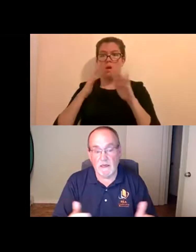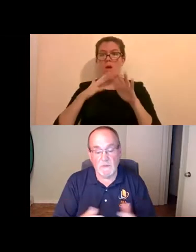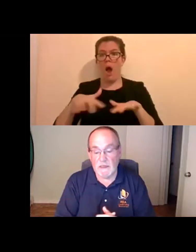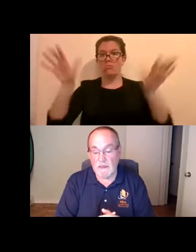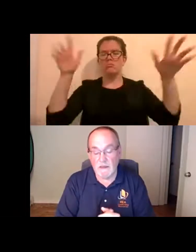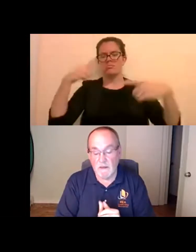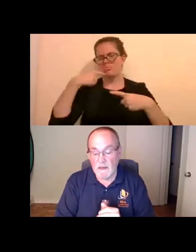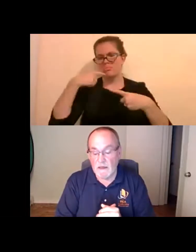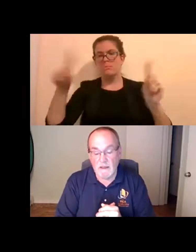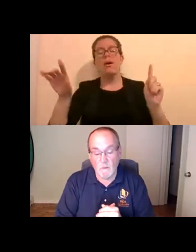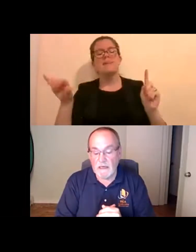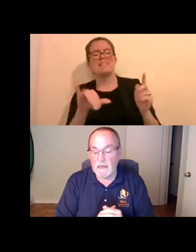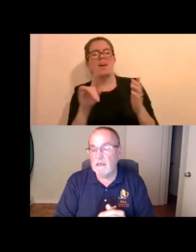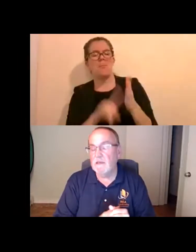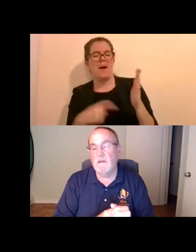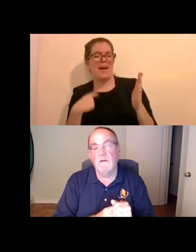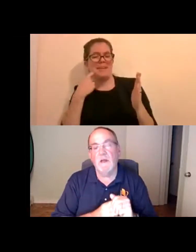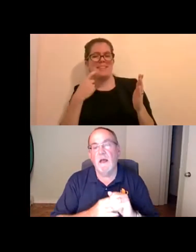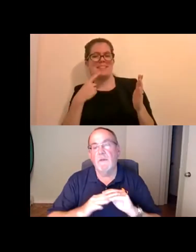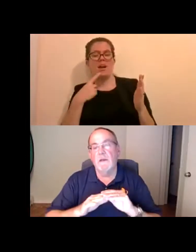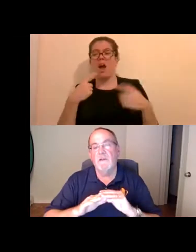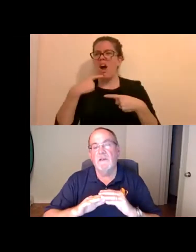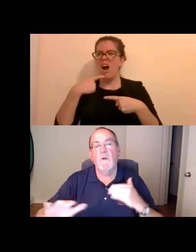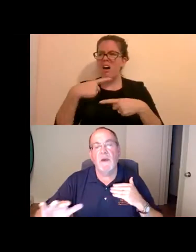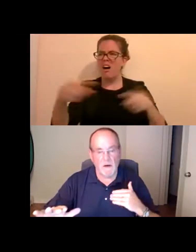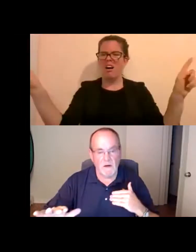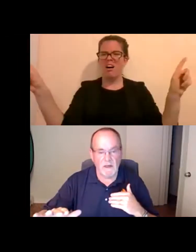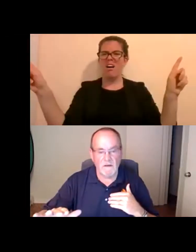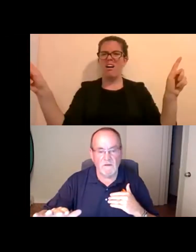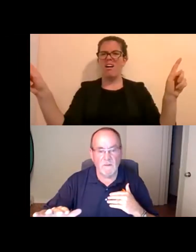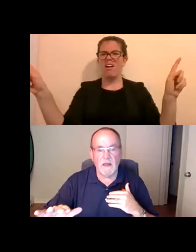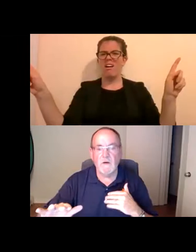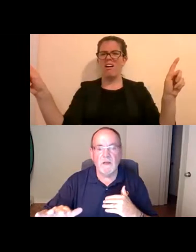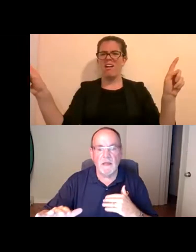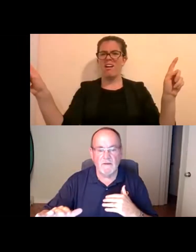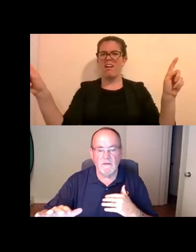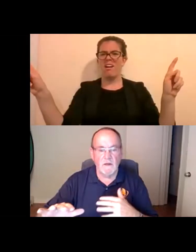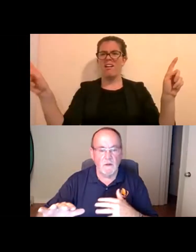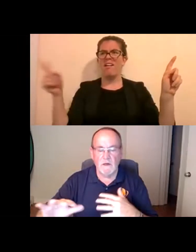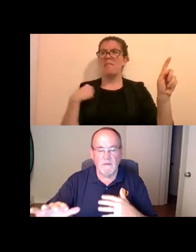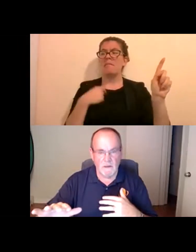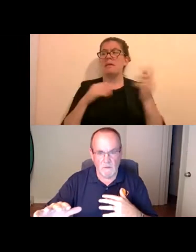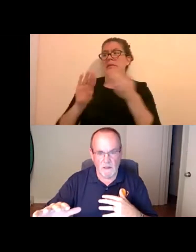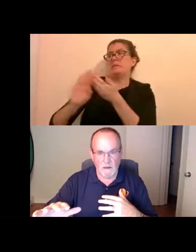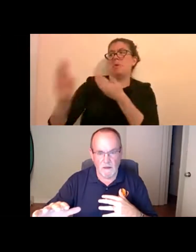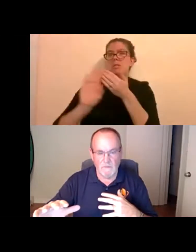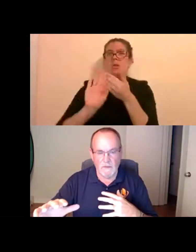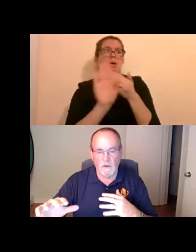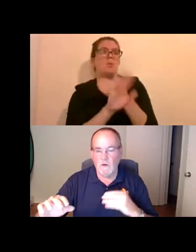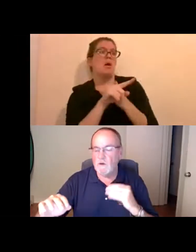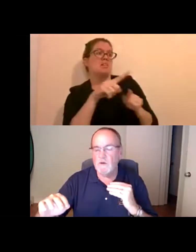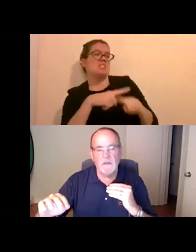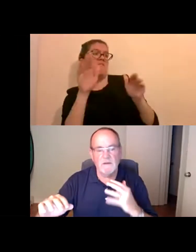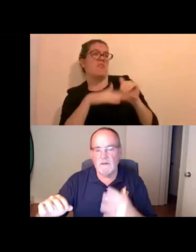thing that I'm saying here, that we need to stop separating ourselves from other deaf who are different than we are,